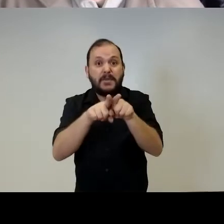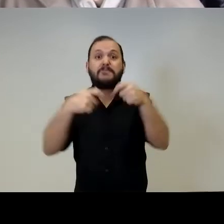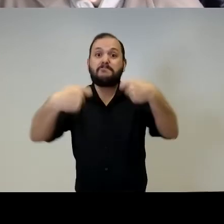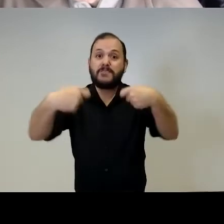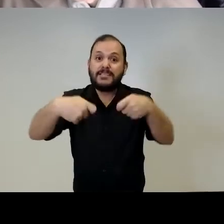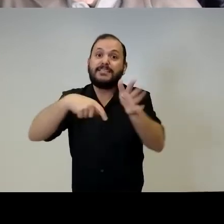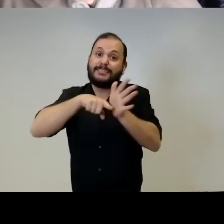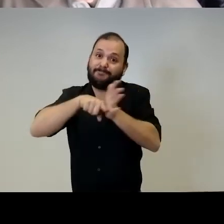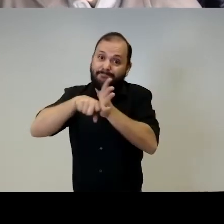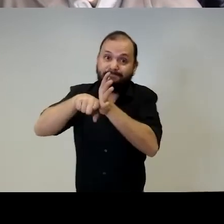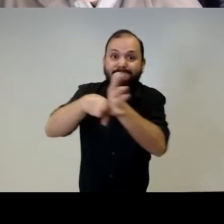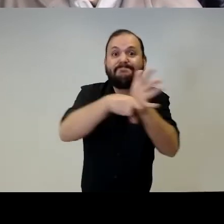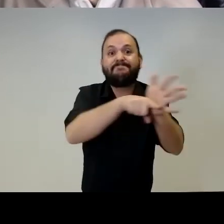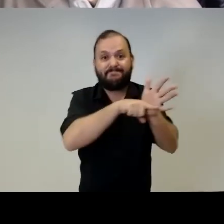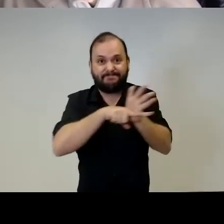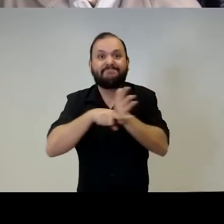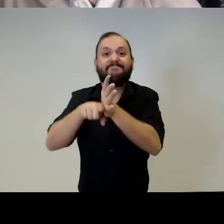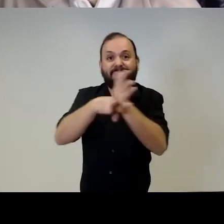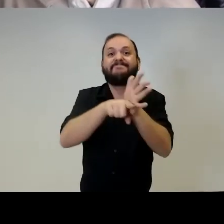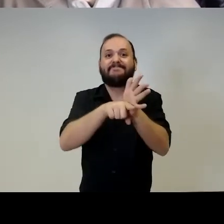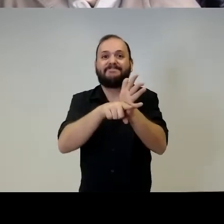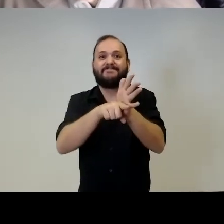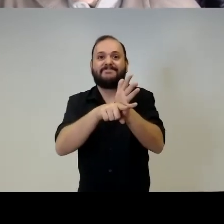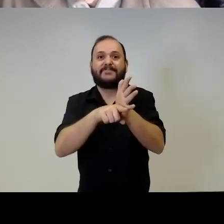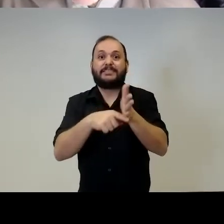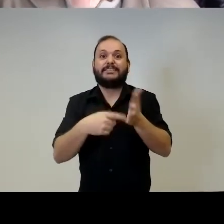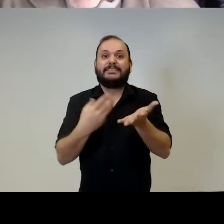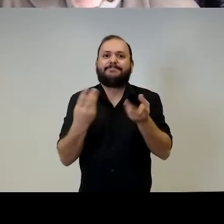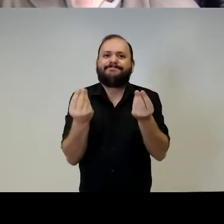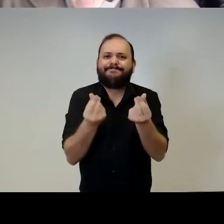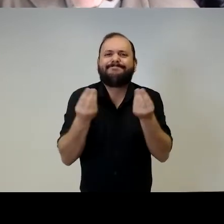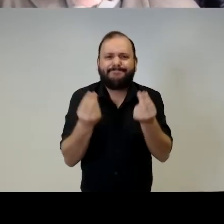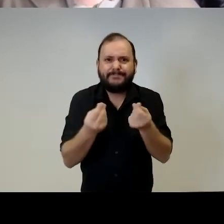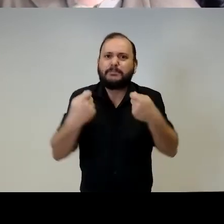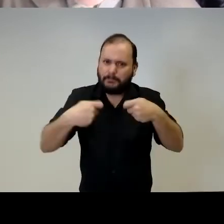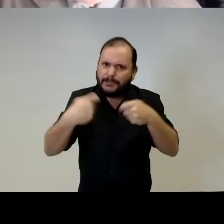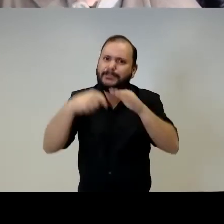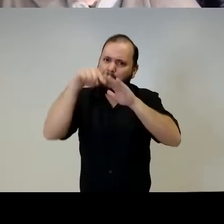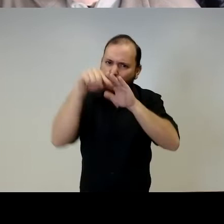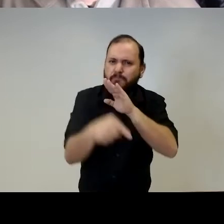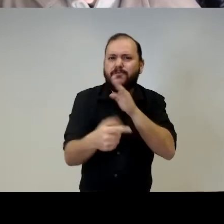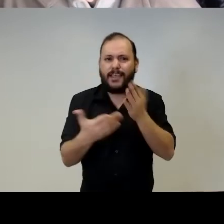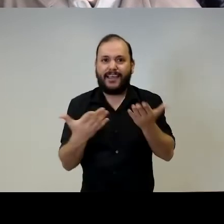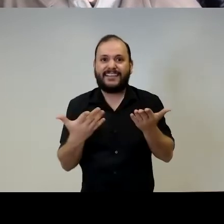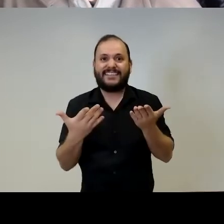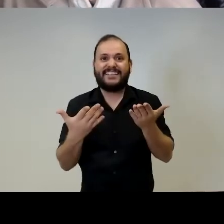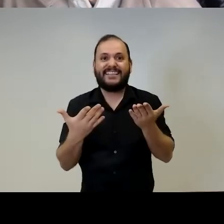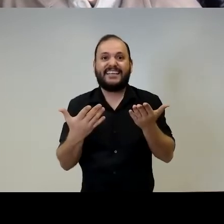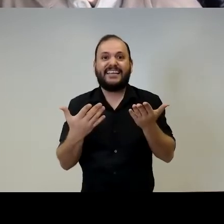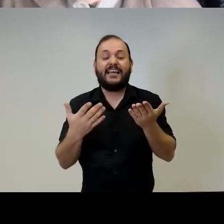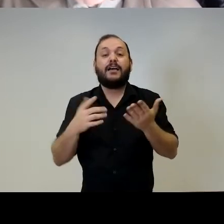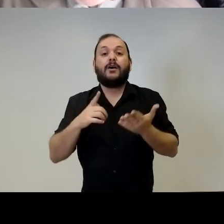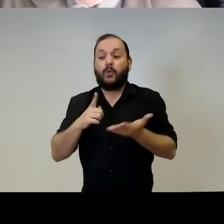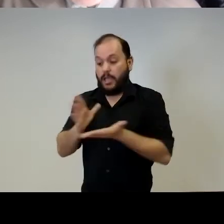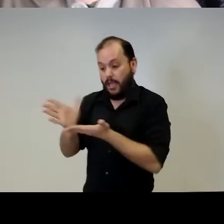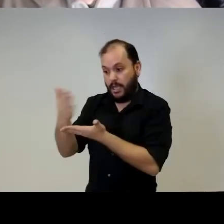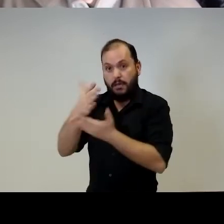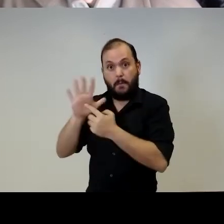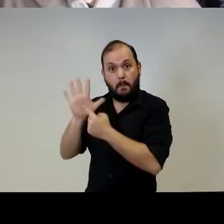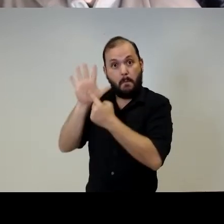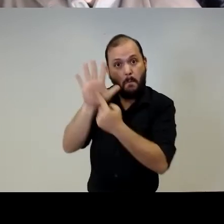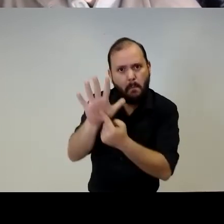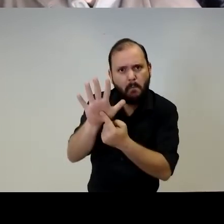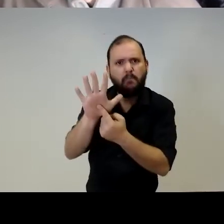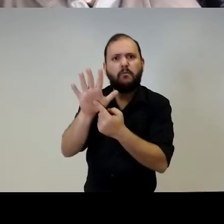Surveys and interviews that are out of context are not very reliable for that. Probably ethnographic